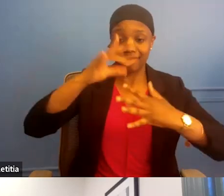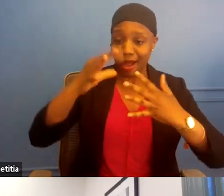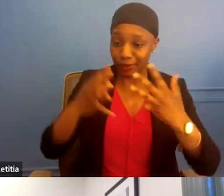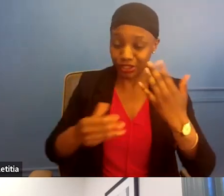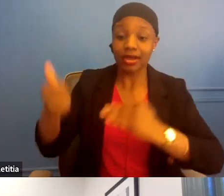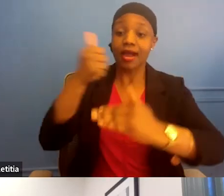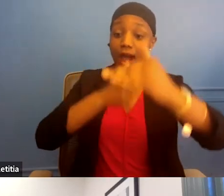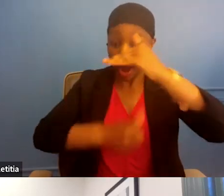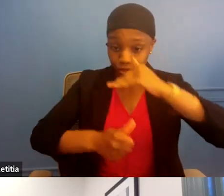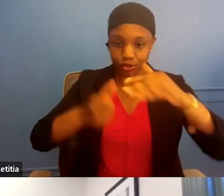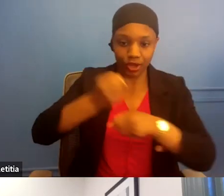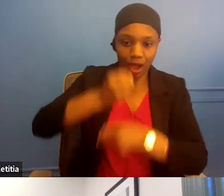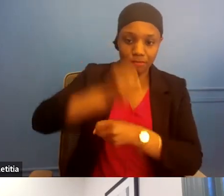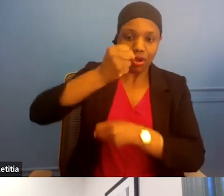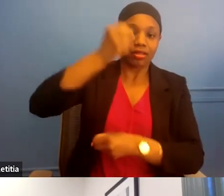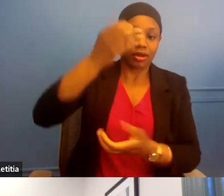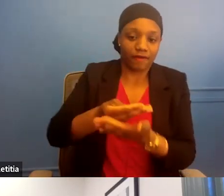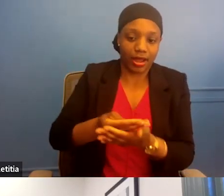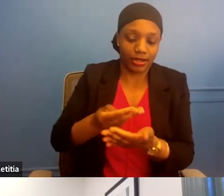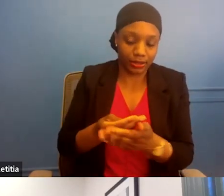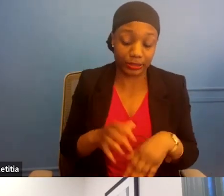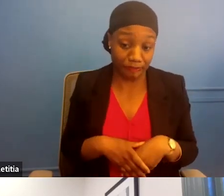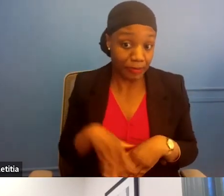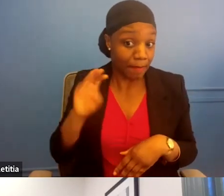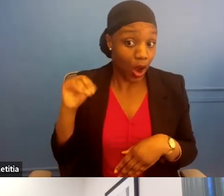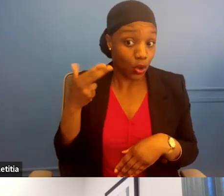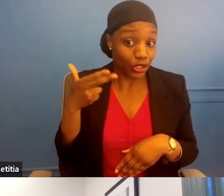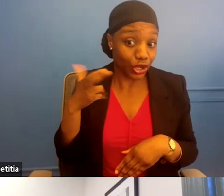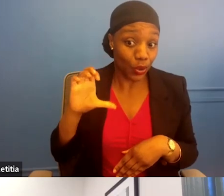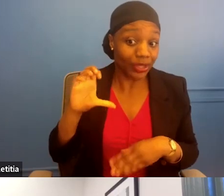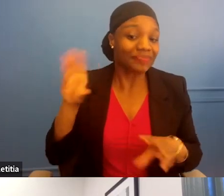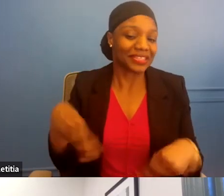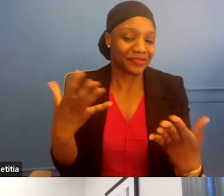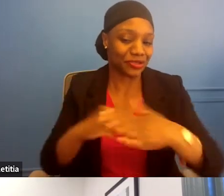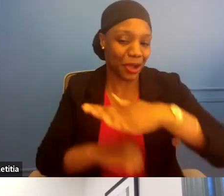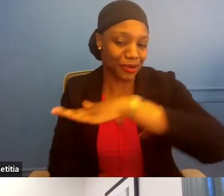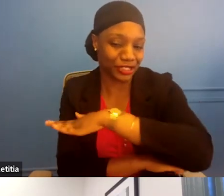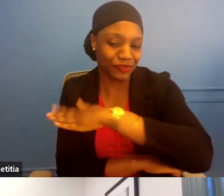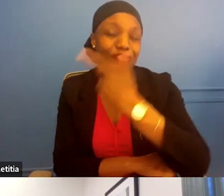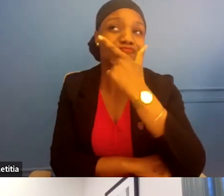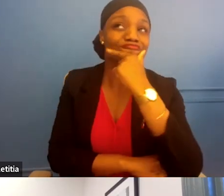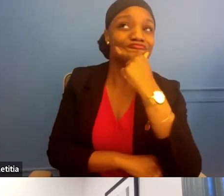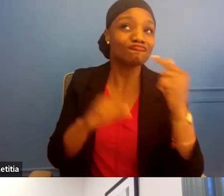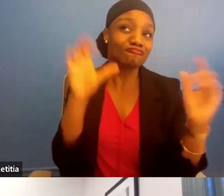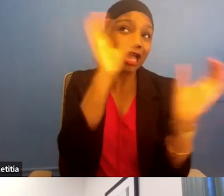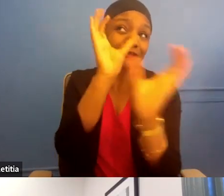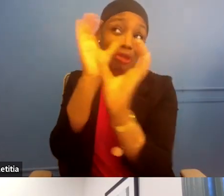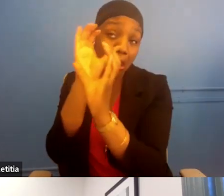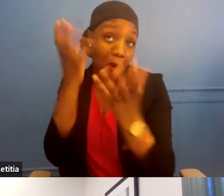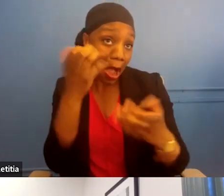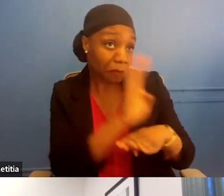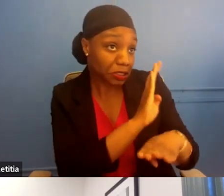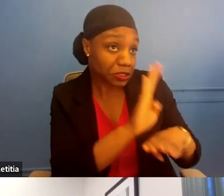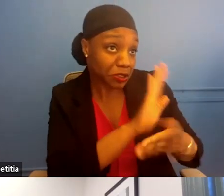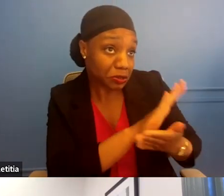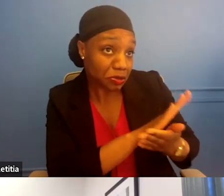are opportunities out there. And, you know, Mount Holyoke gives you the foundation to explore those, whether or not you want to go to business school directly and